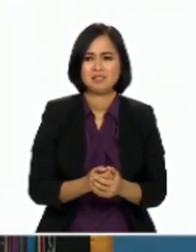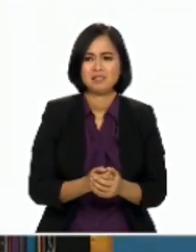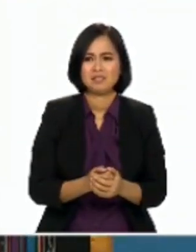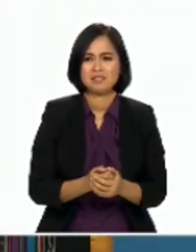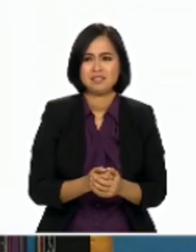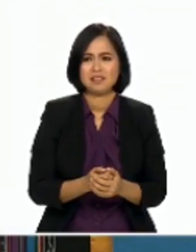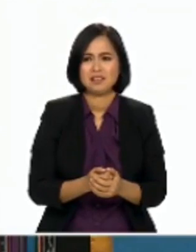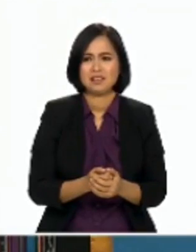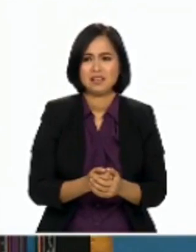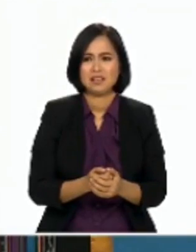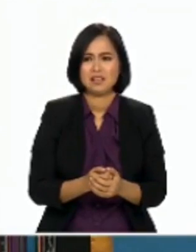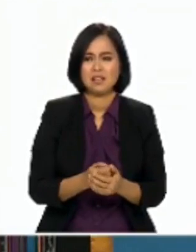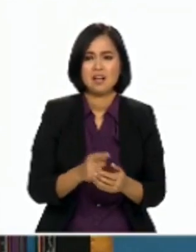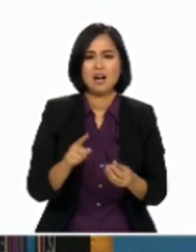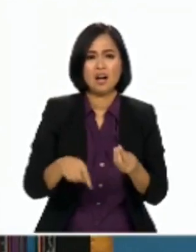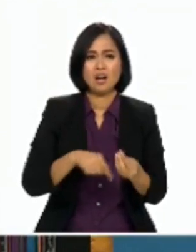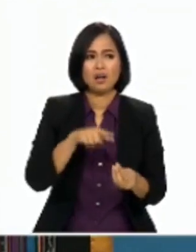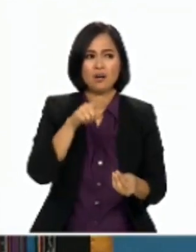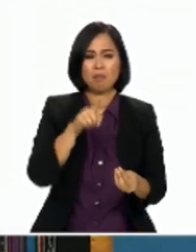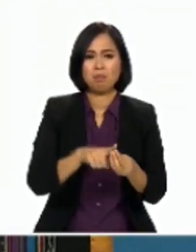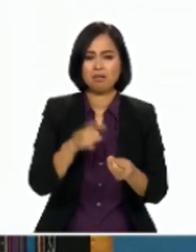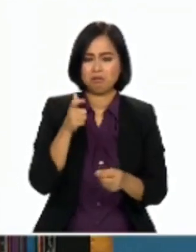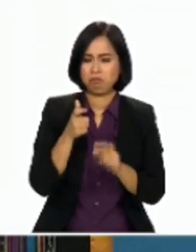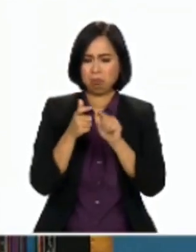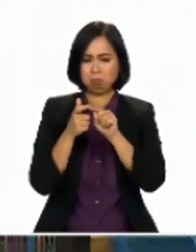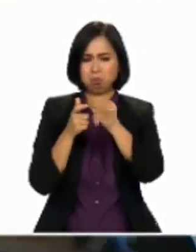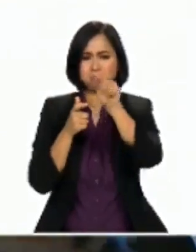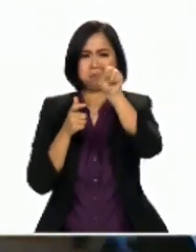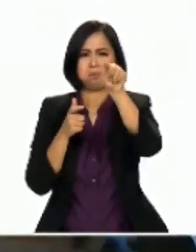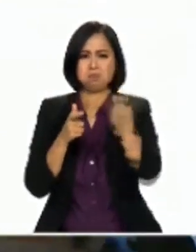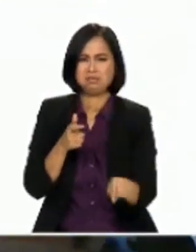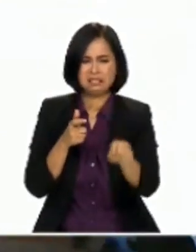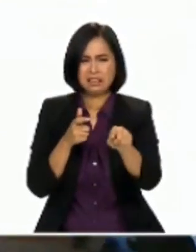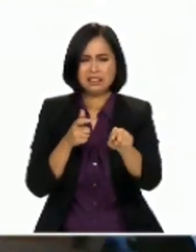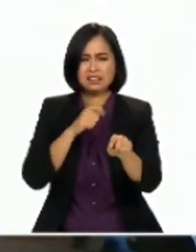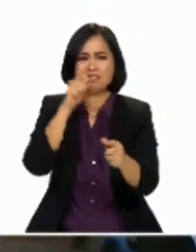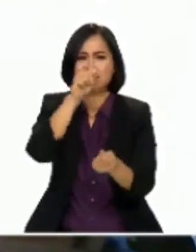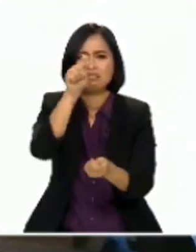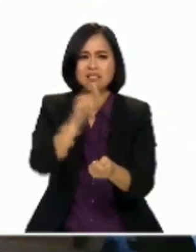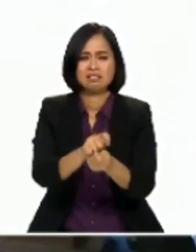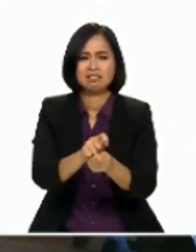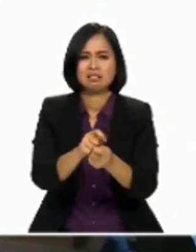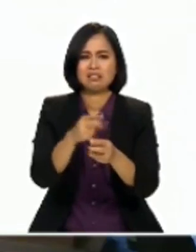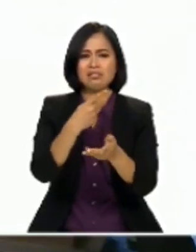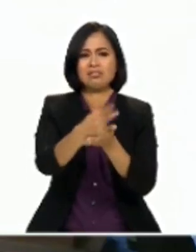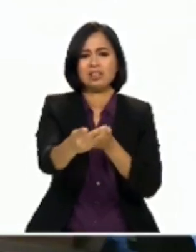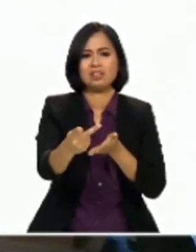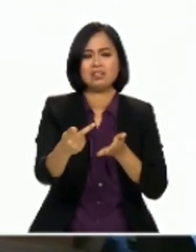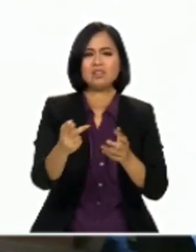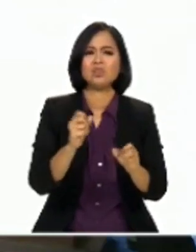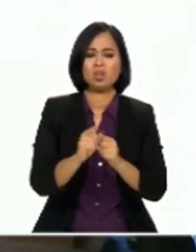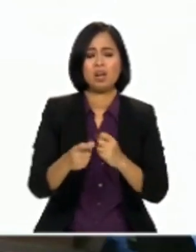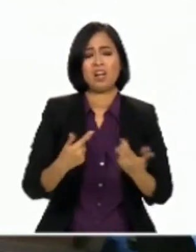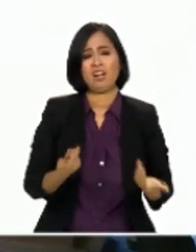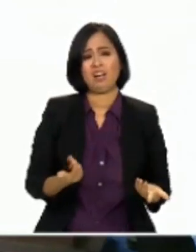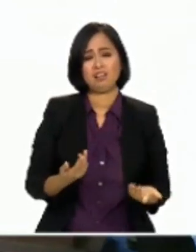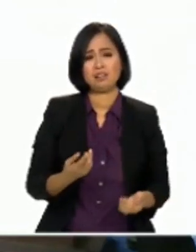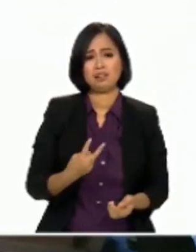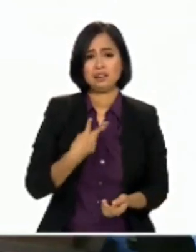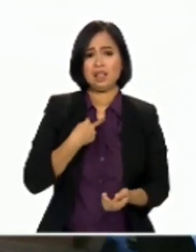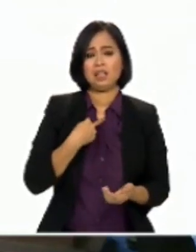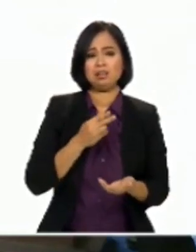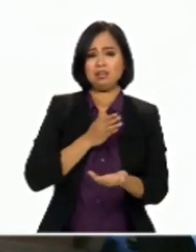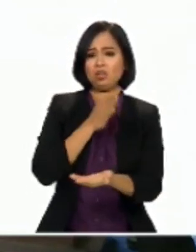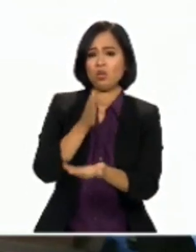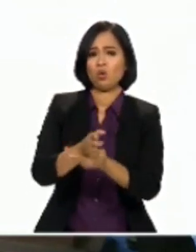a circular trajectory to maintain its accuracy. So I was forced to go to China.